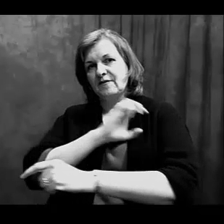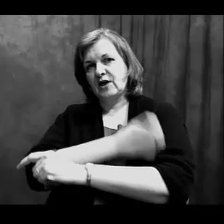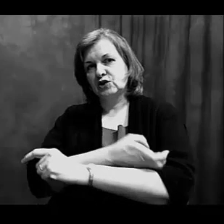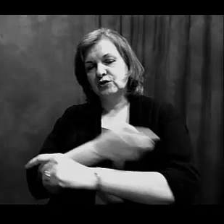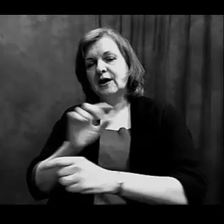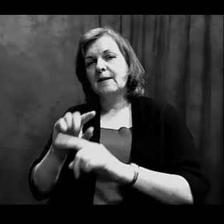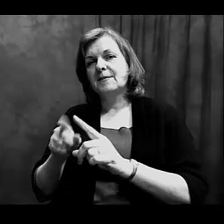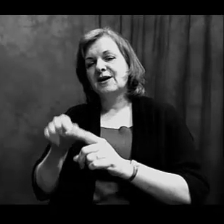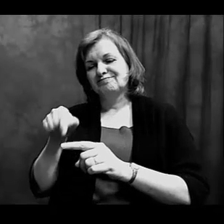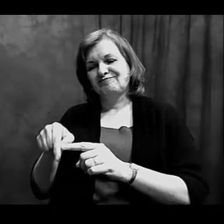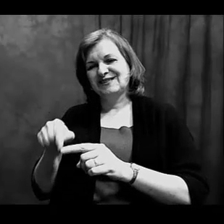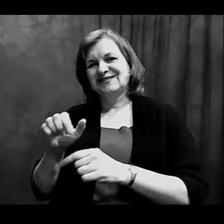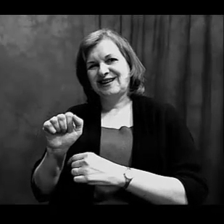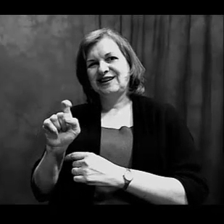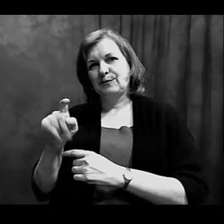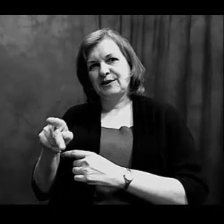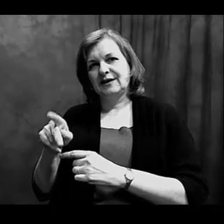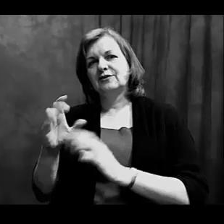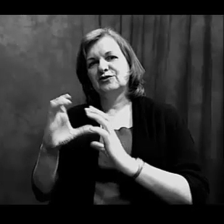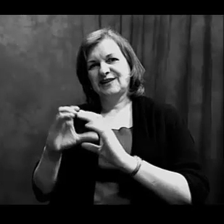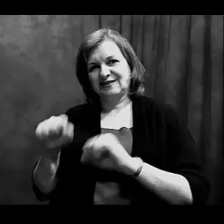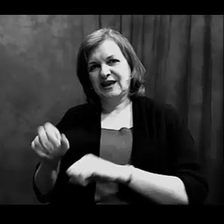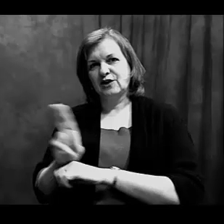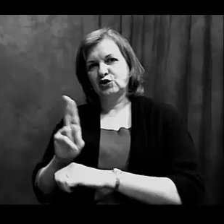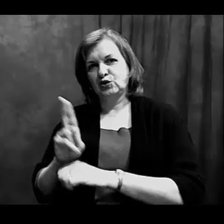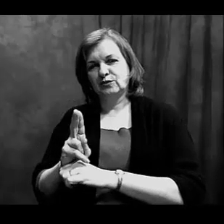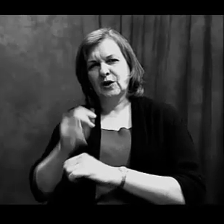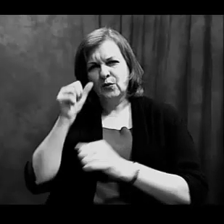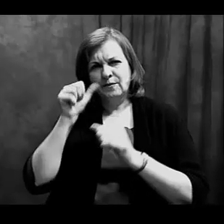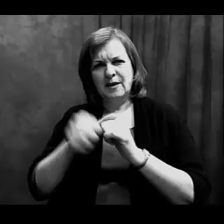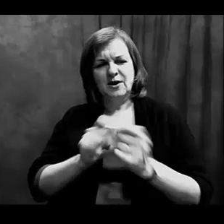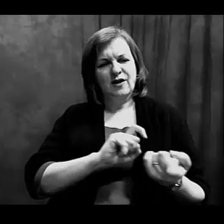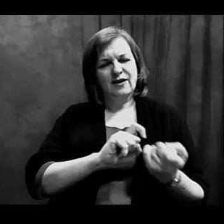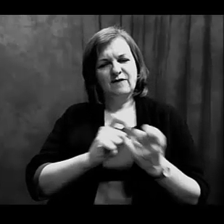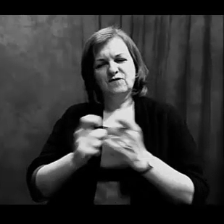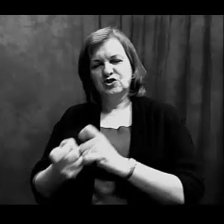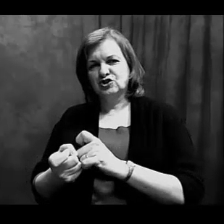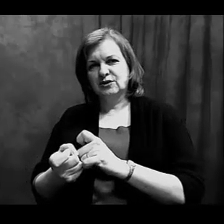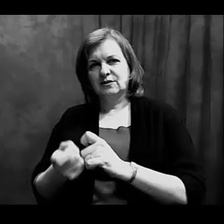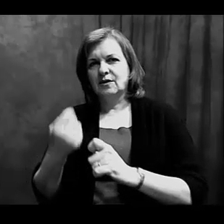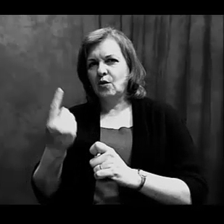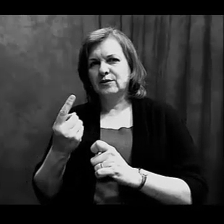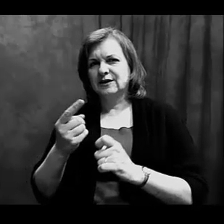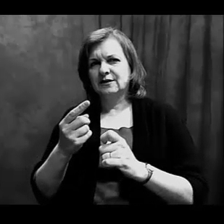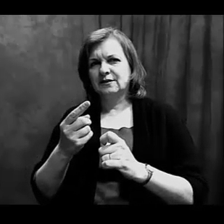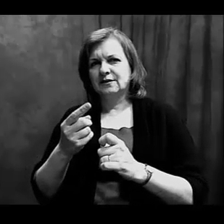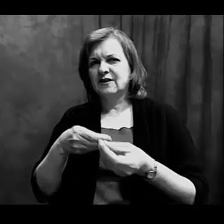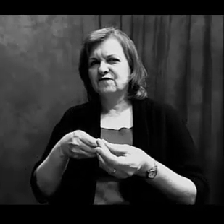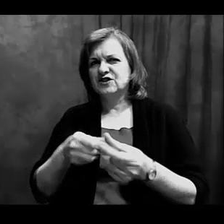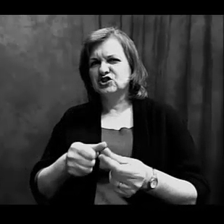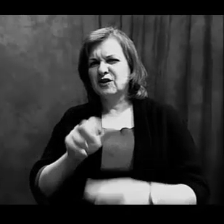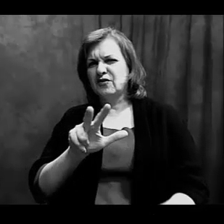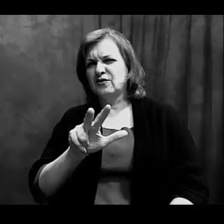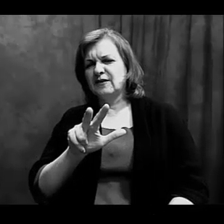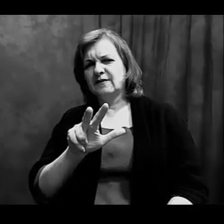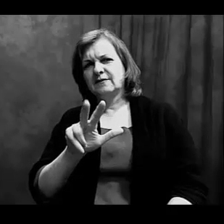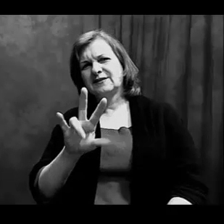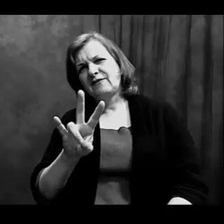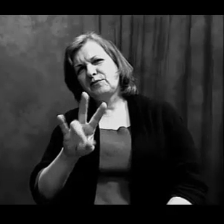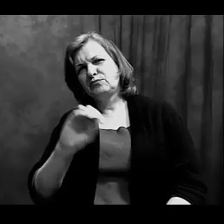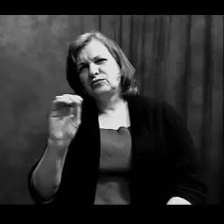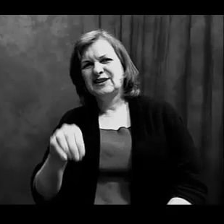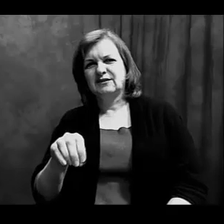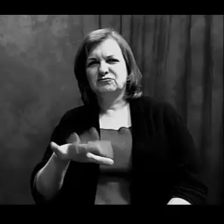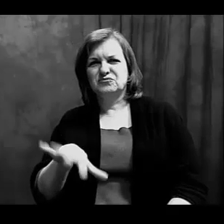form that your cells can use. Remember, we said this is only about 37% to 40%